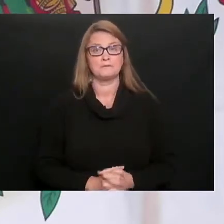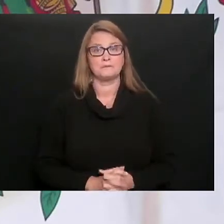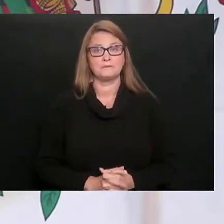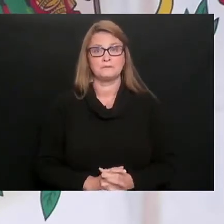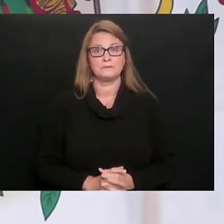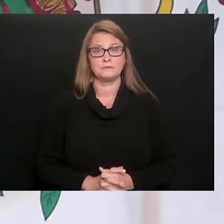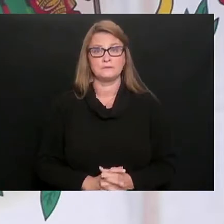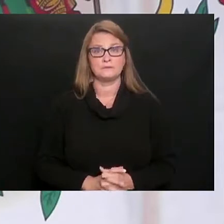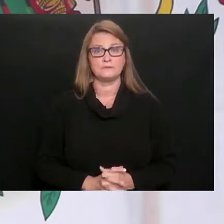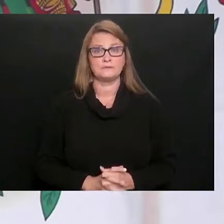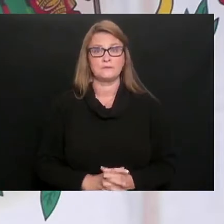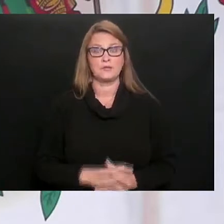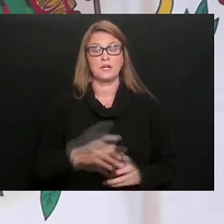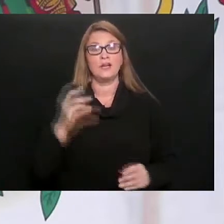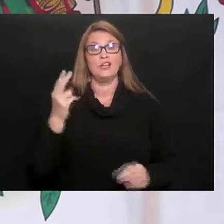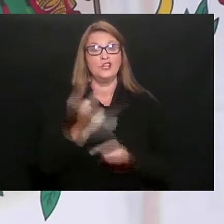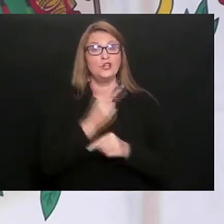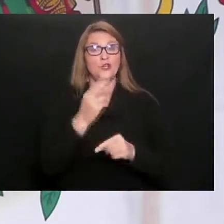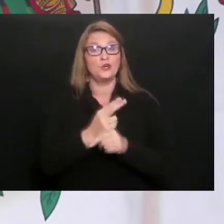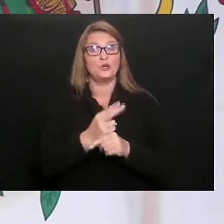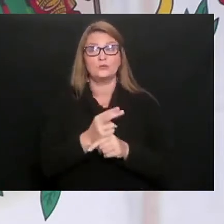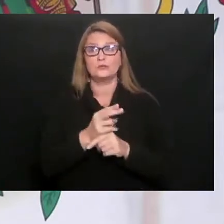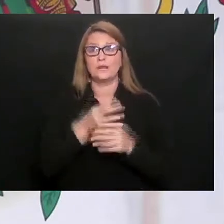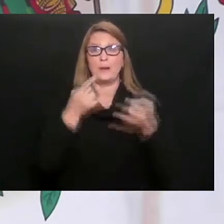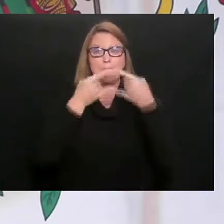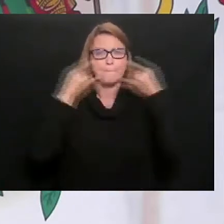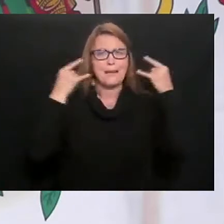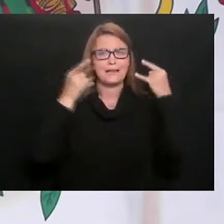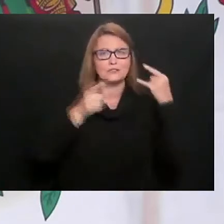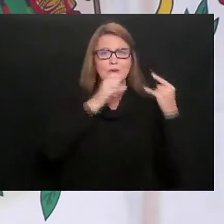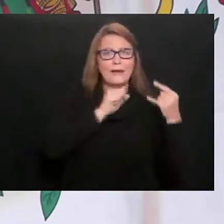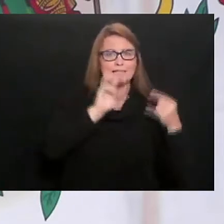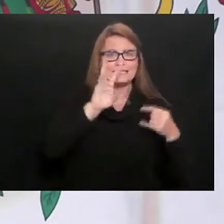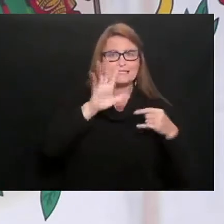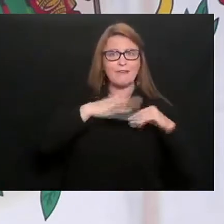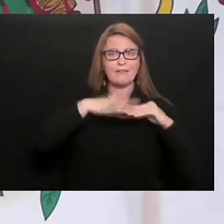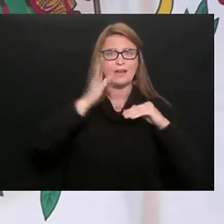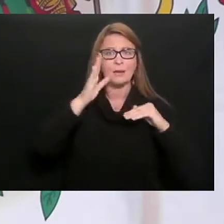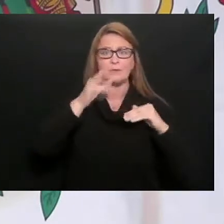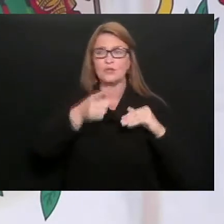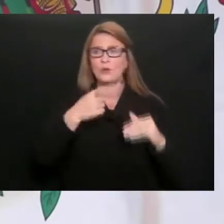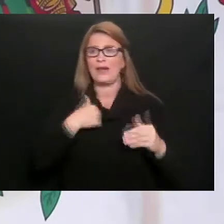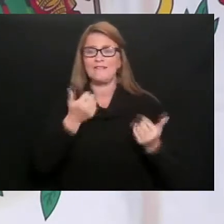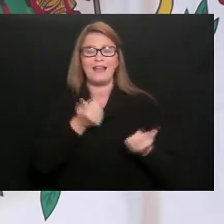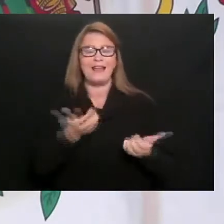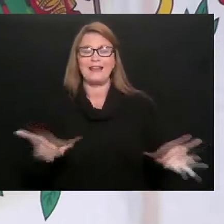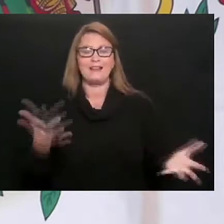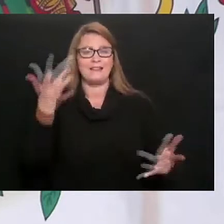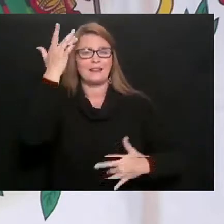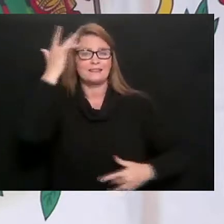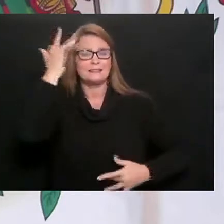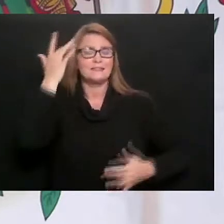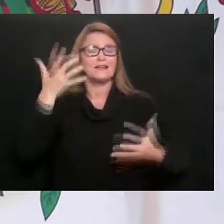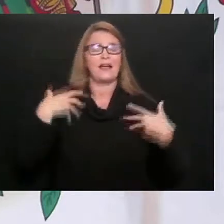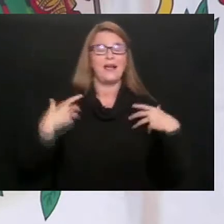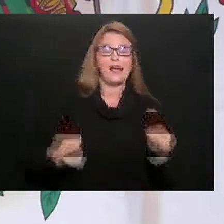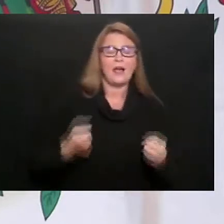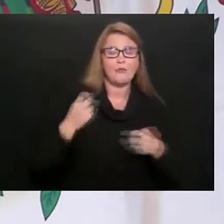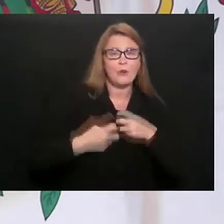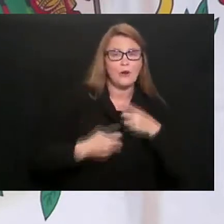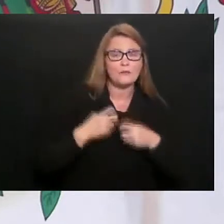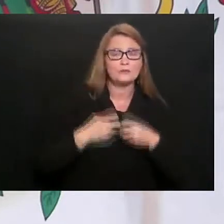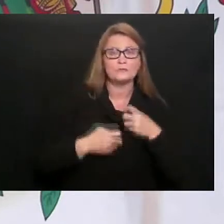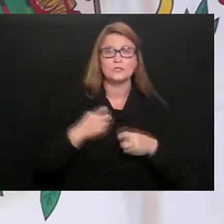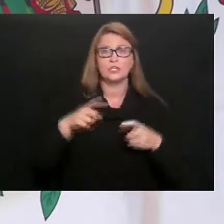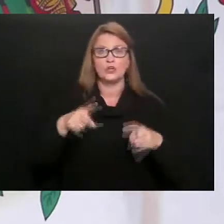I encourage you about wearing a mask if you're 65 and above and you've got any kind of pre-existing conditions and you're in a crowd of people